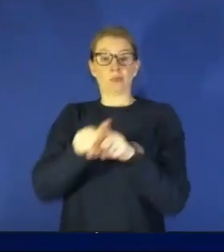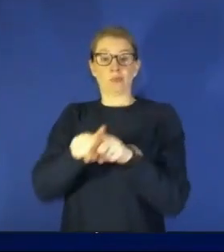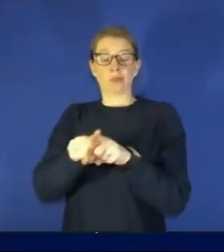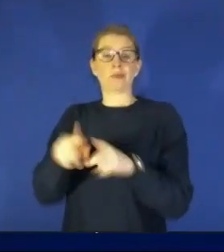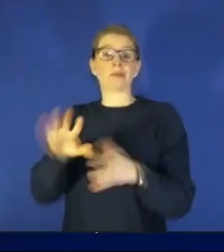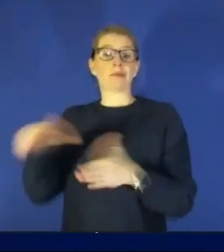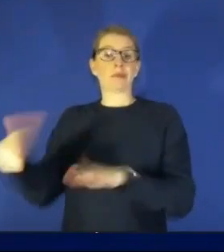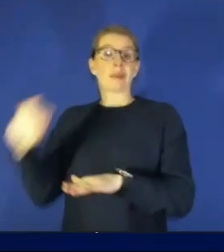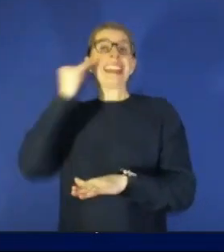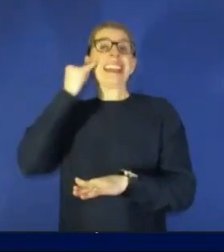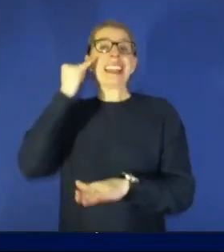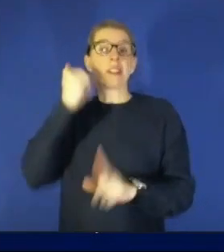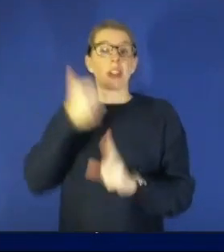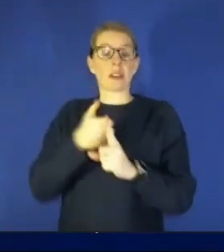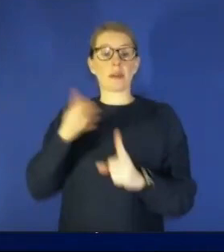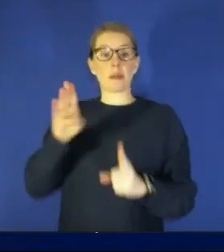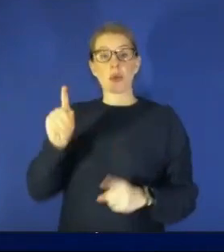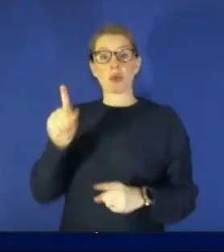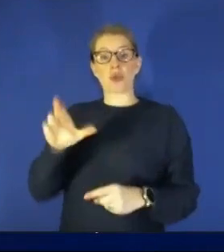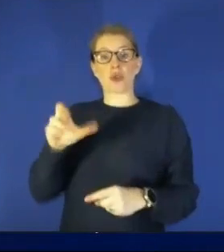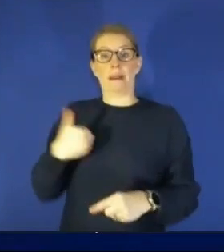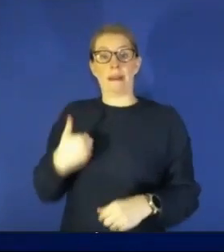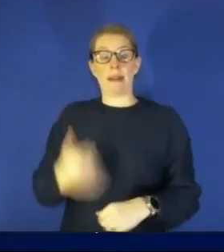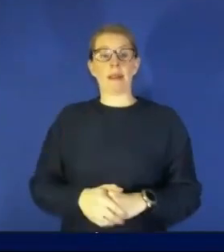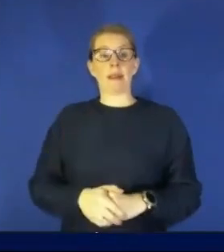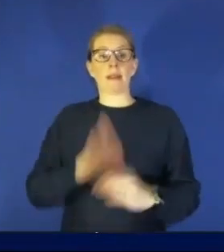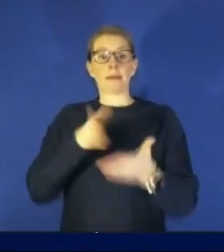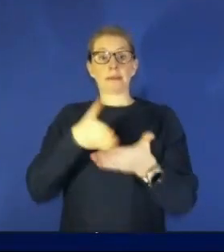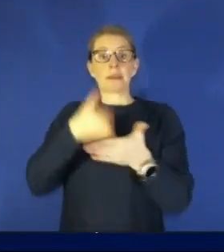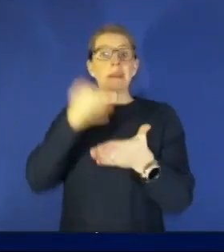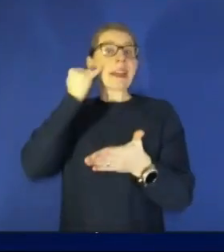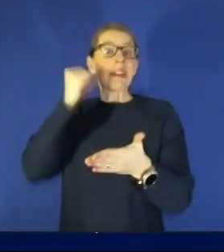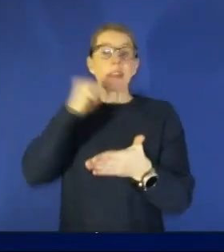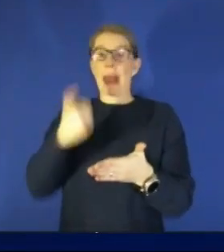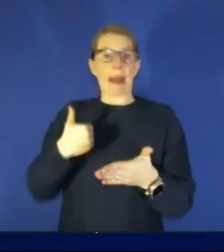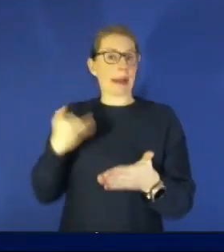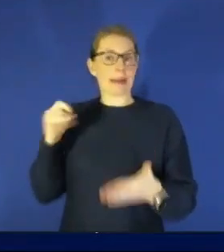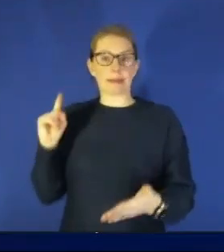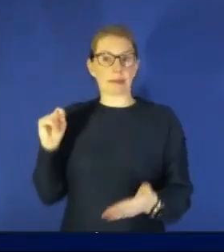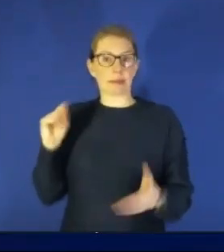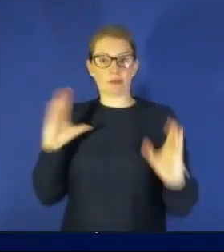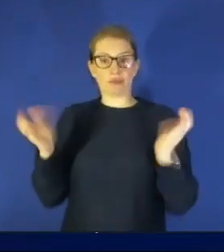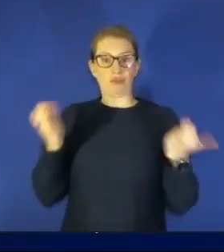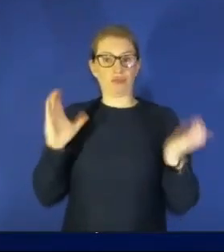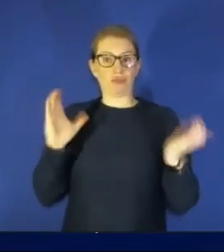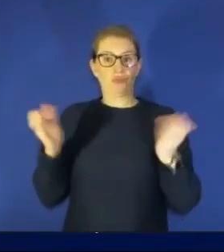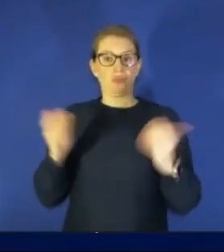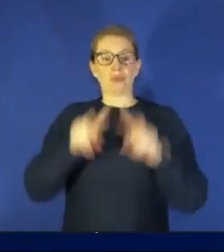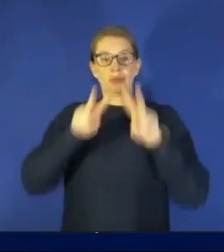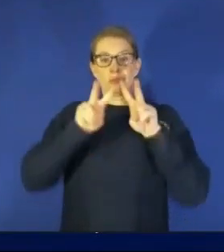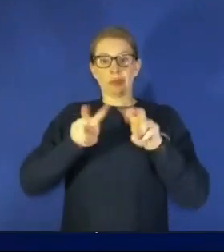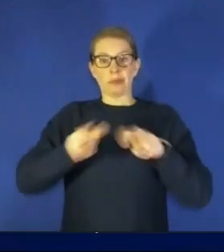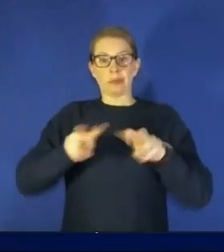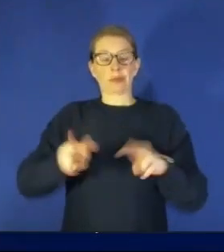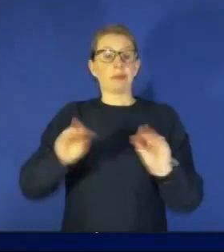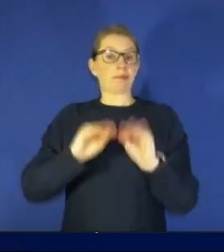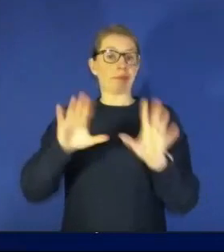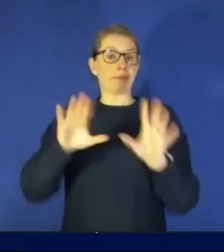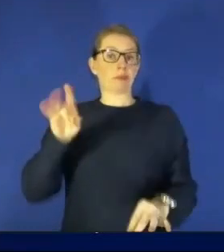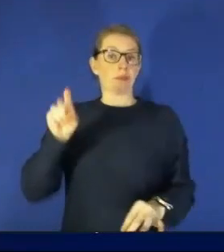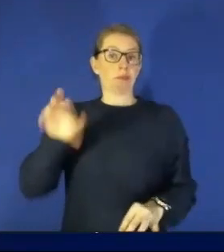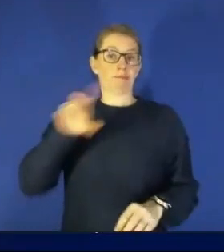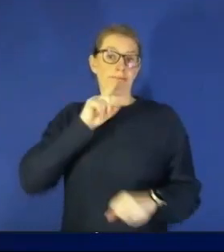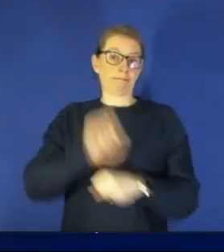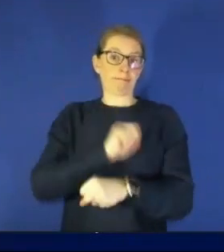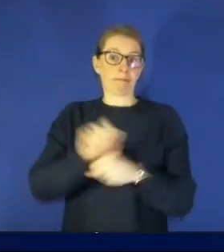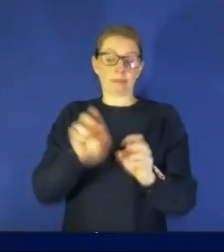had the booster vaccination against if you had not had the booster vaccination. So clearly boosters are really important, and that's